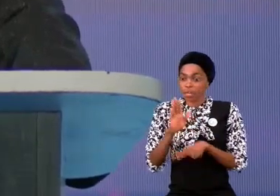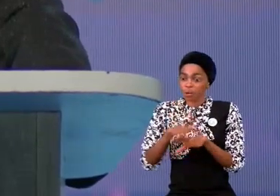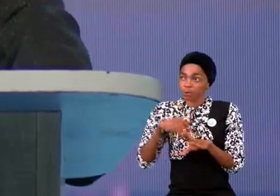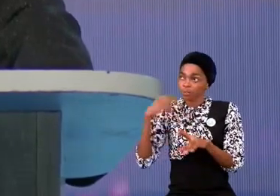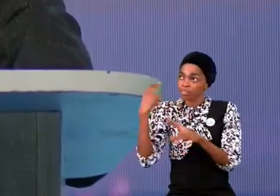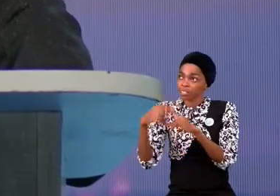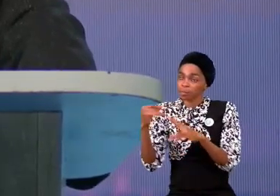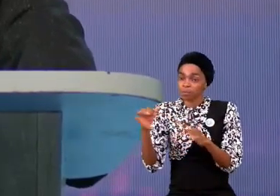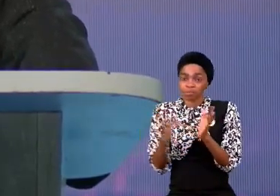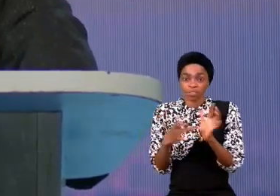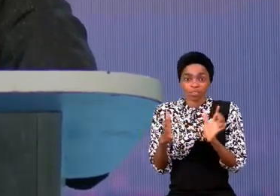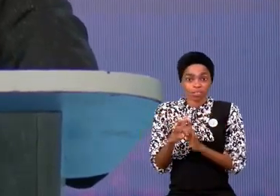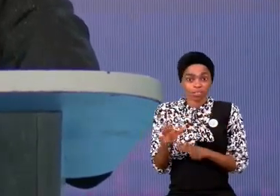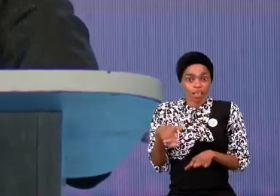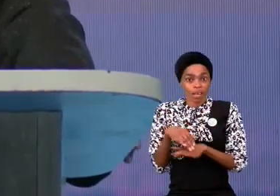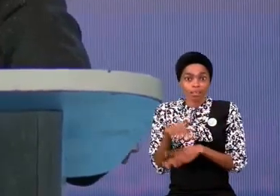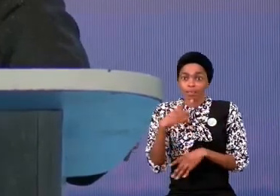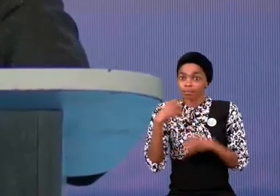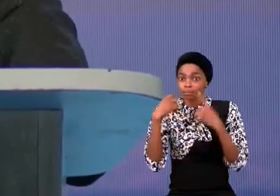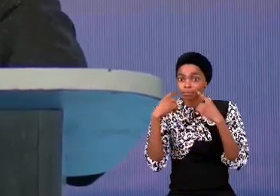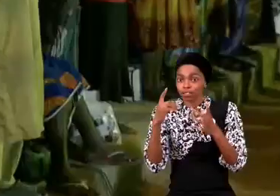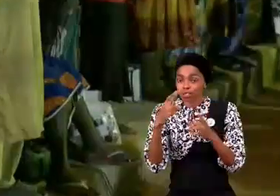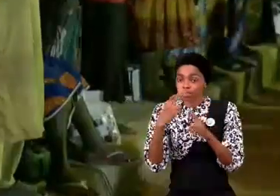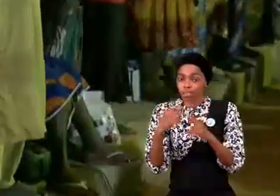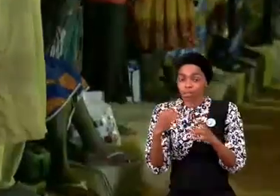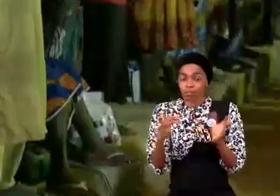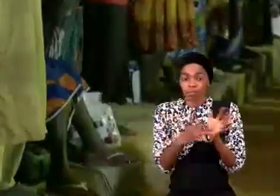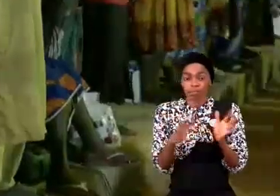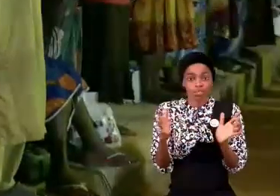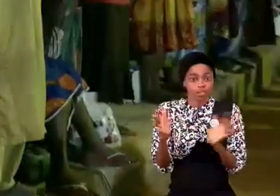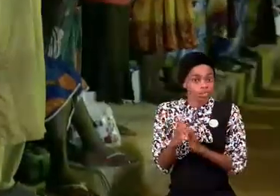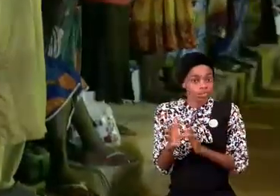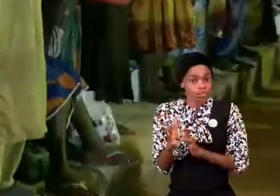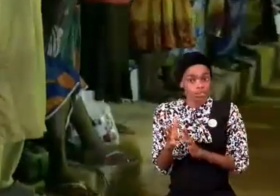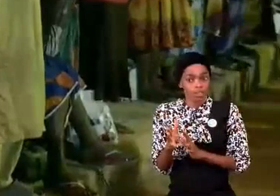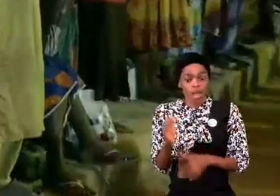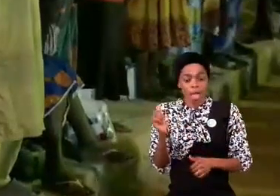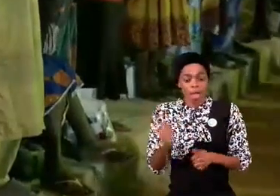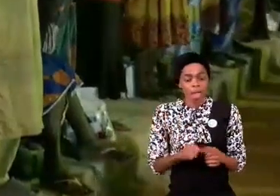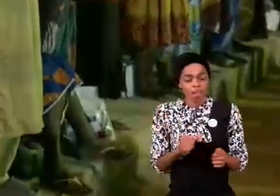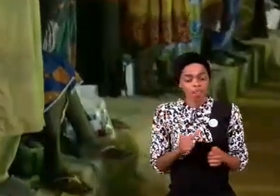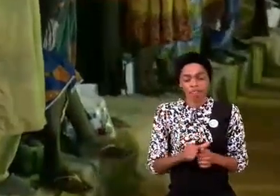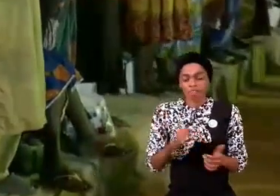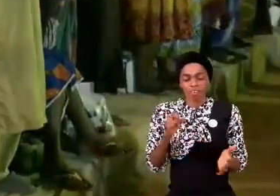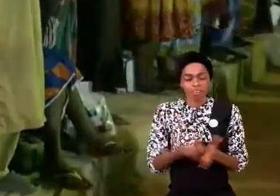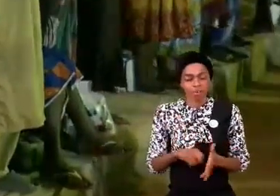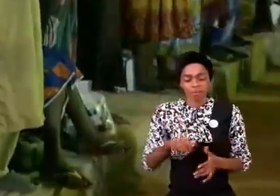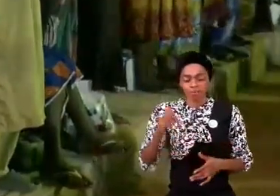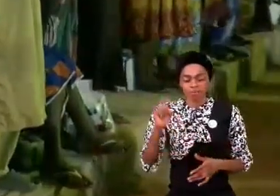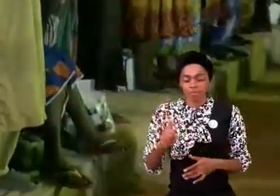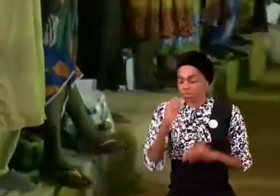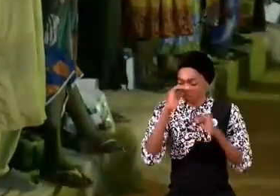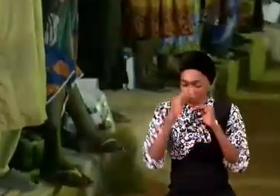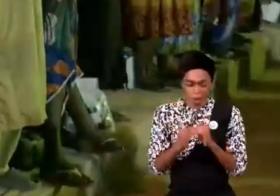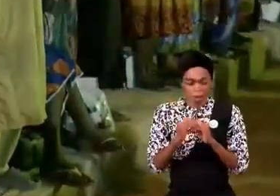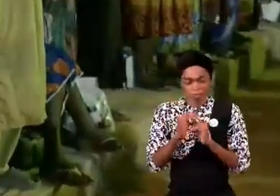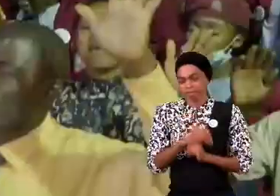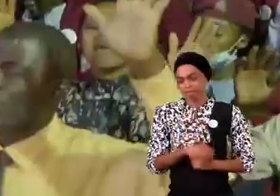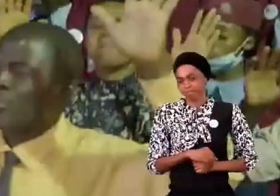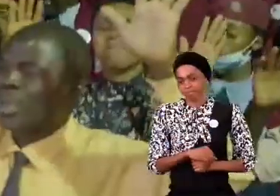Jesus, every knee has to bow. Amen. That sickness will bow and go